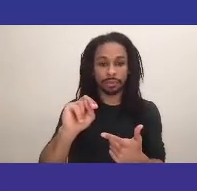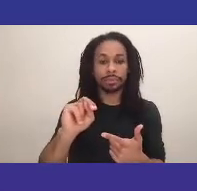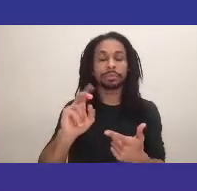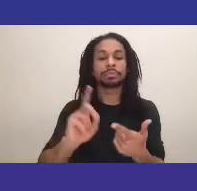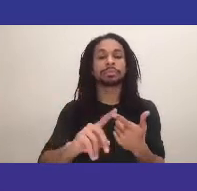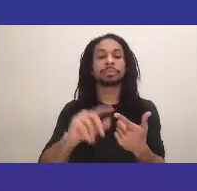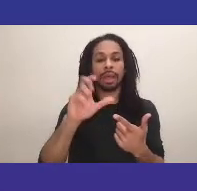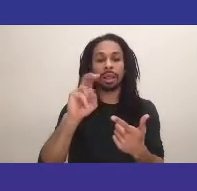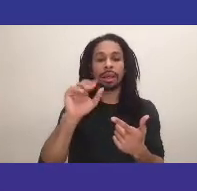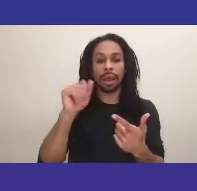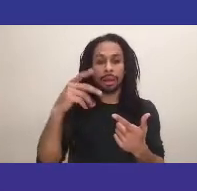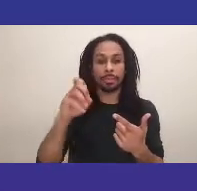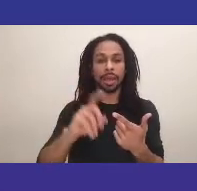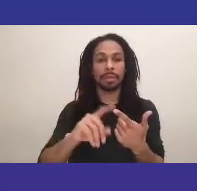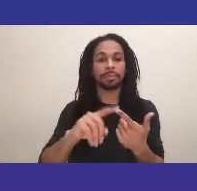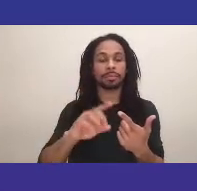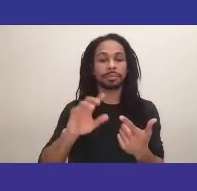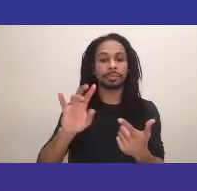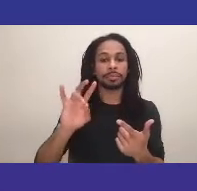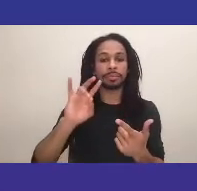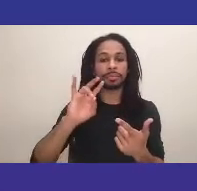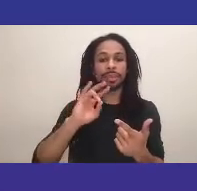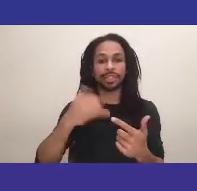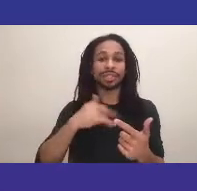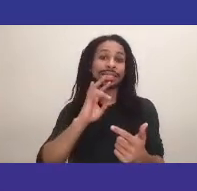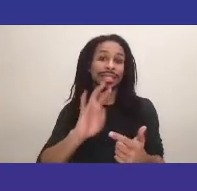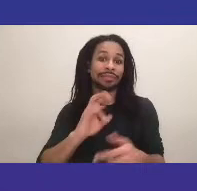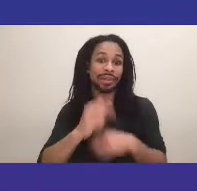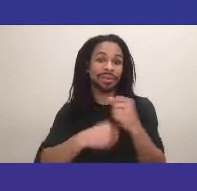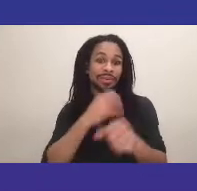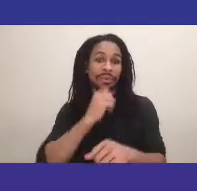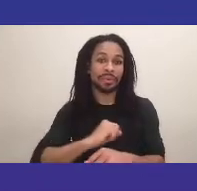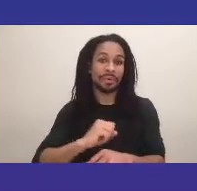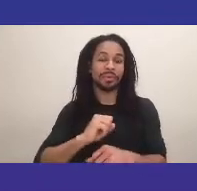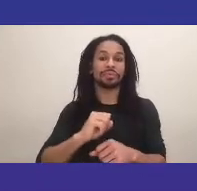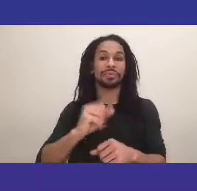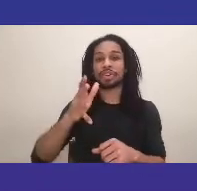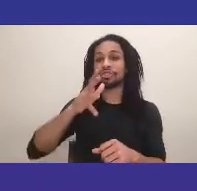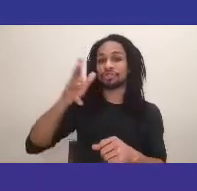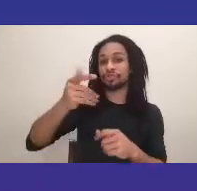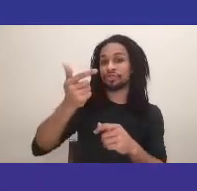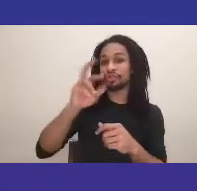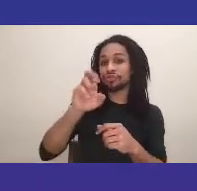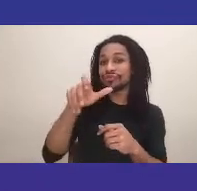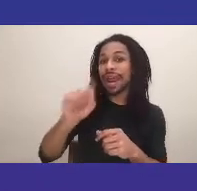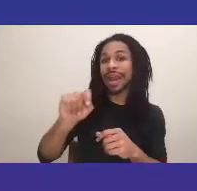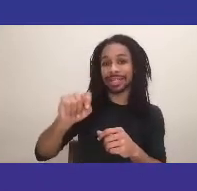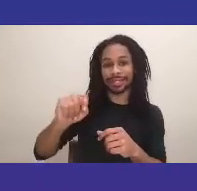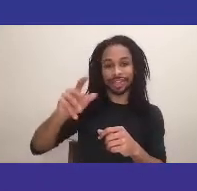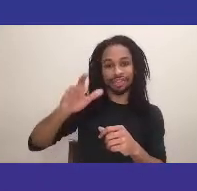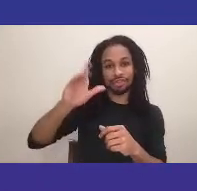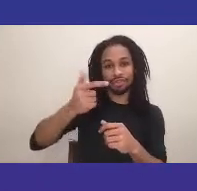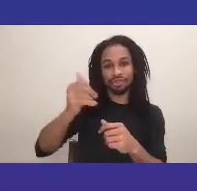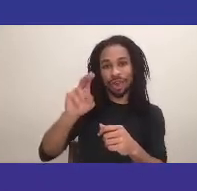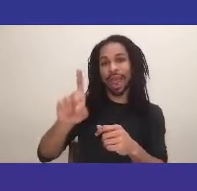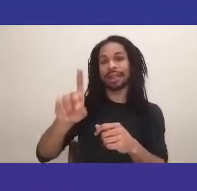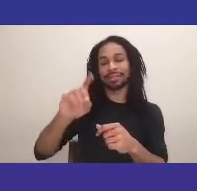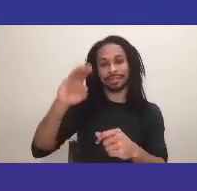7-year-old great-grandson. after these images.